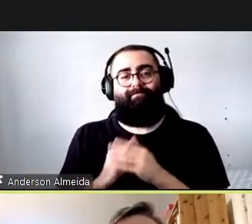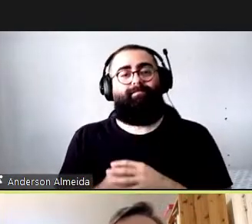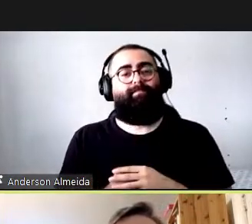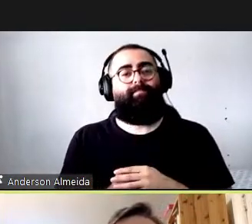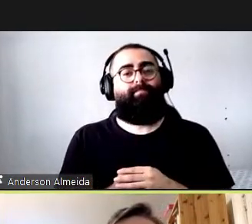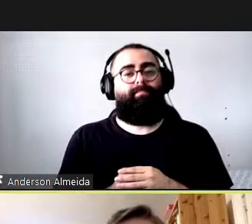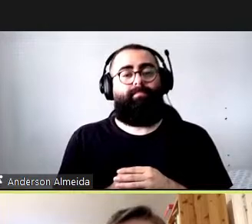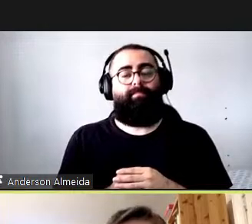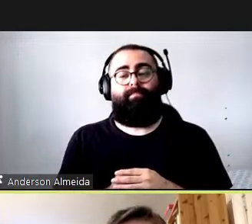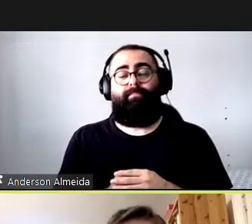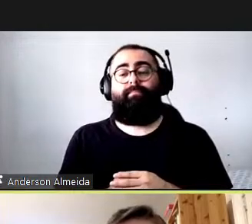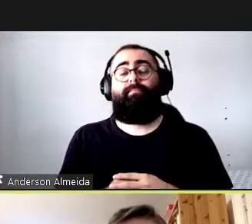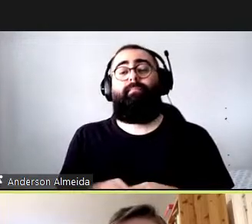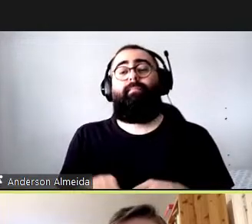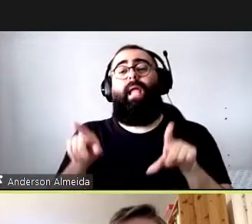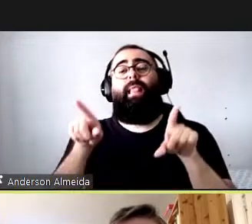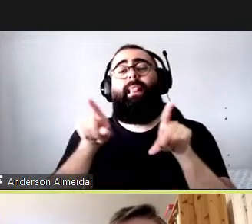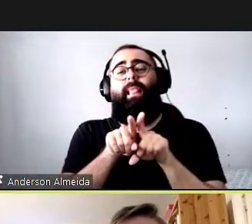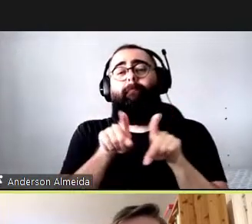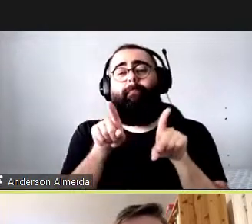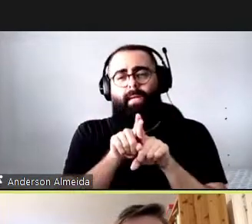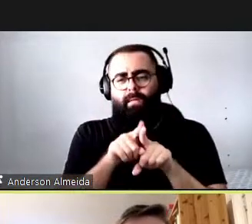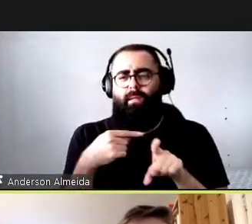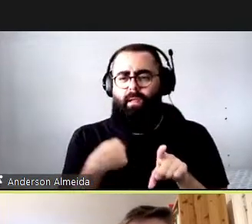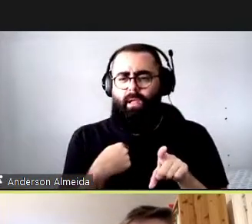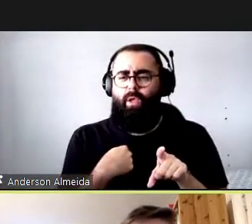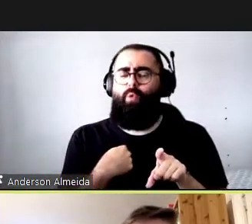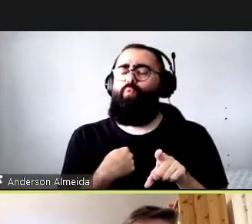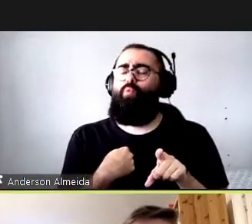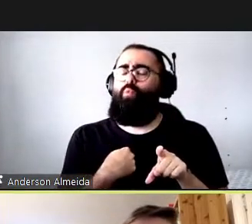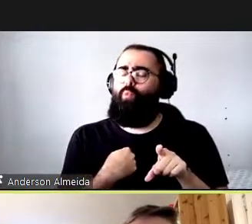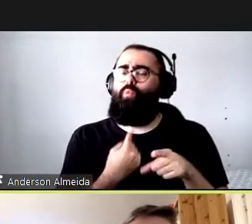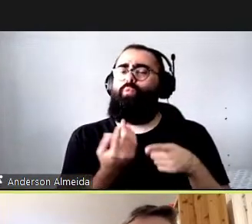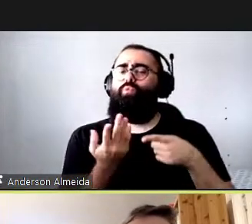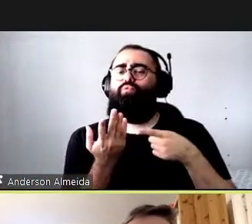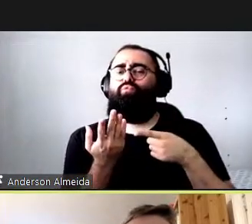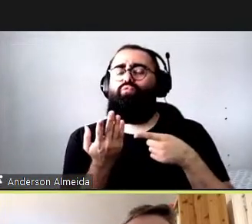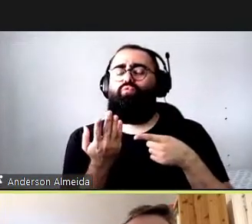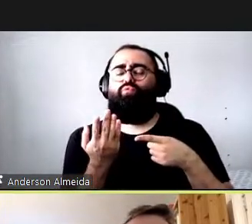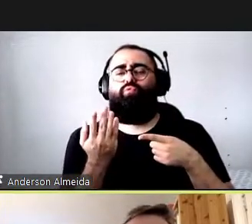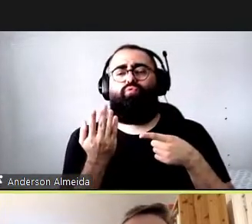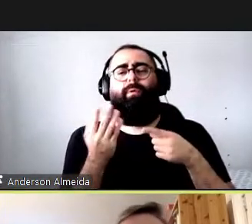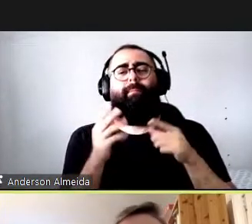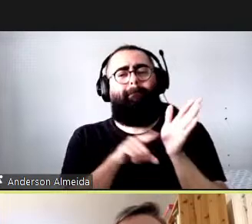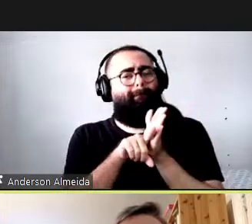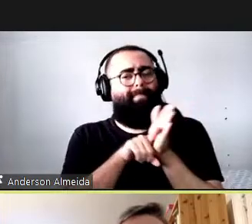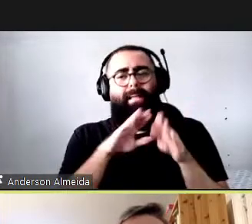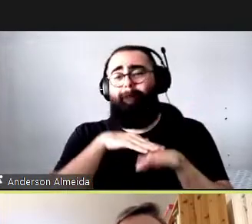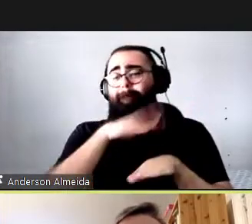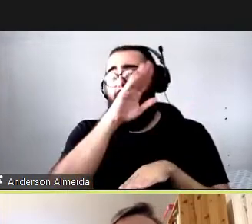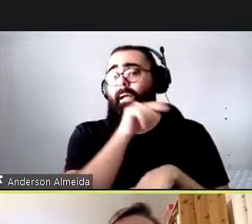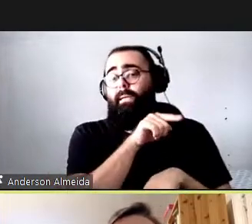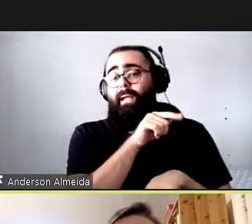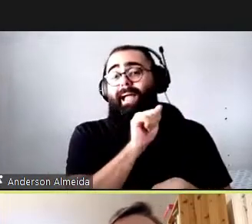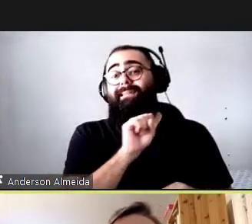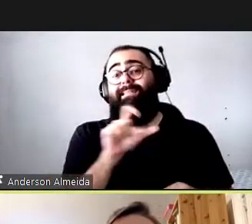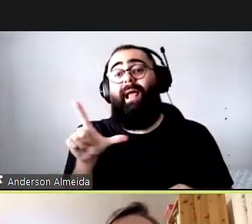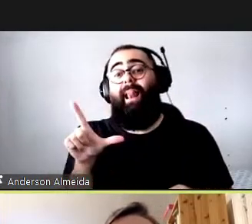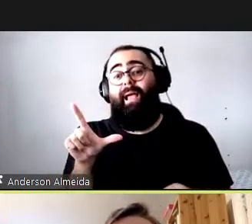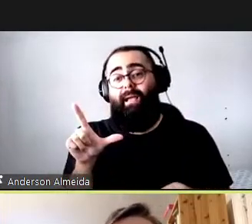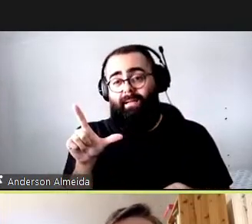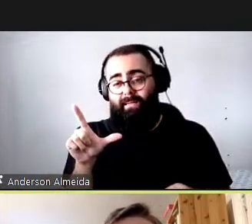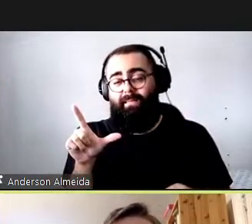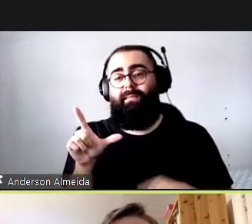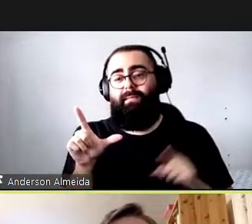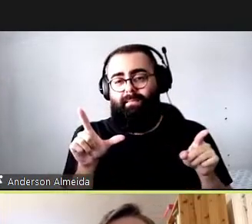Also, I have been talking pretty much entirely about American Sign Language, which is what the language